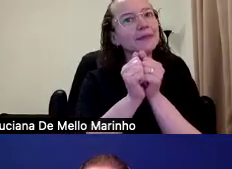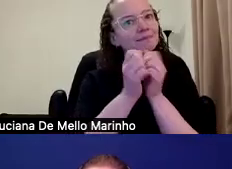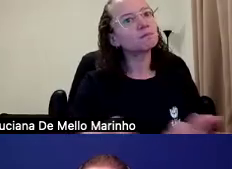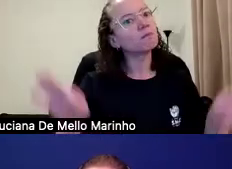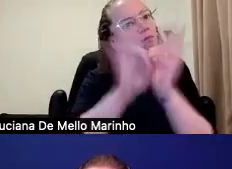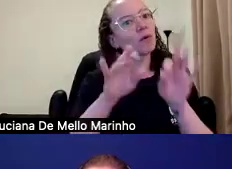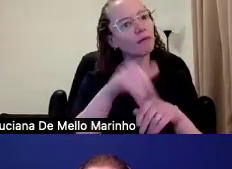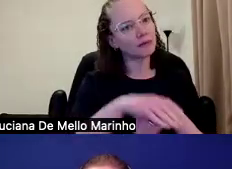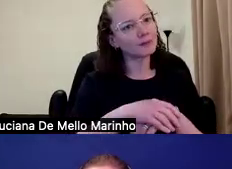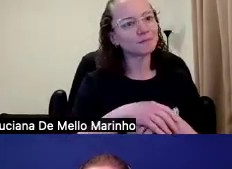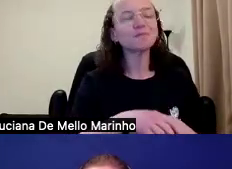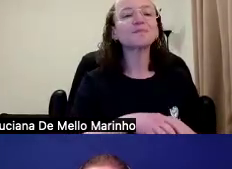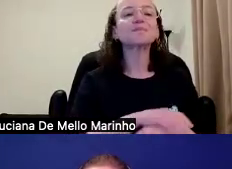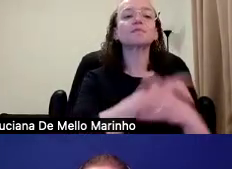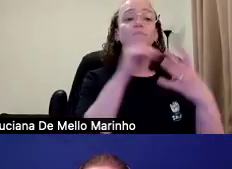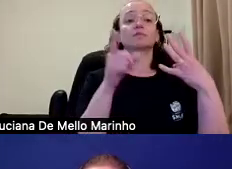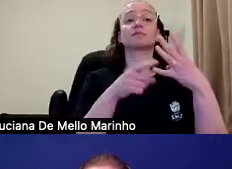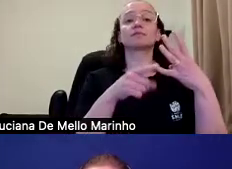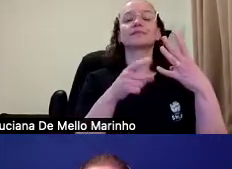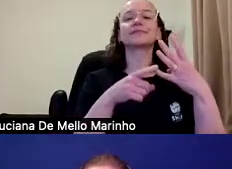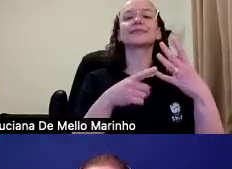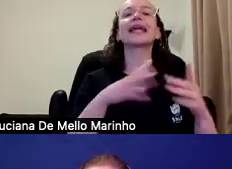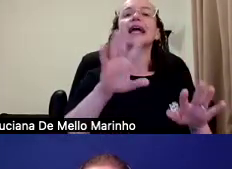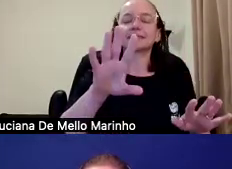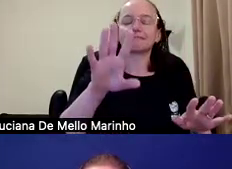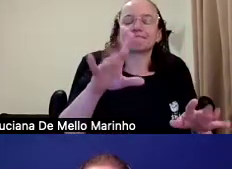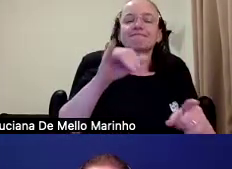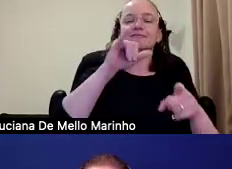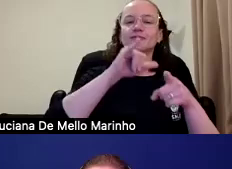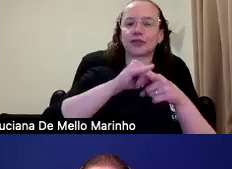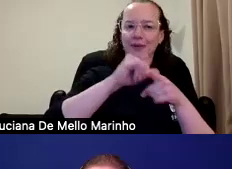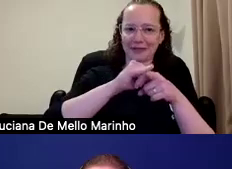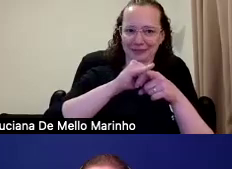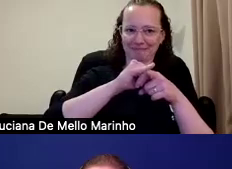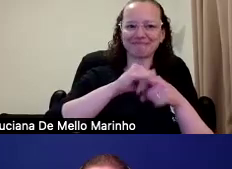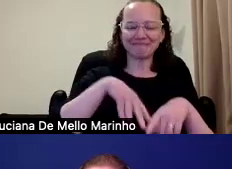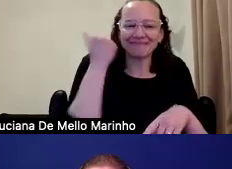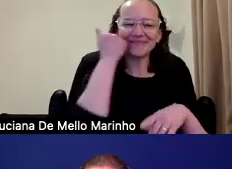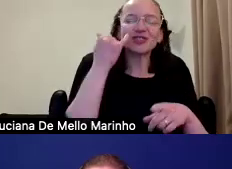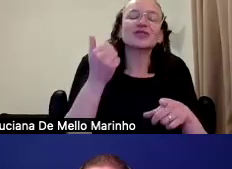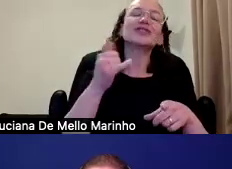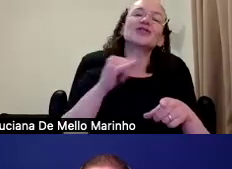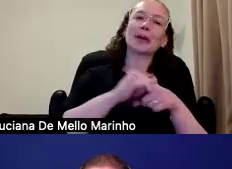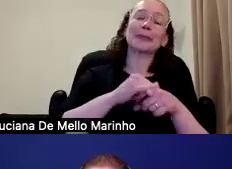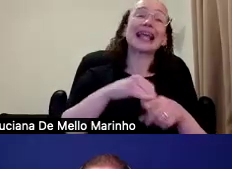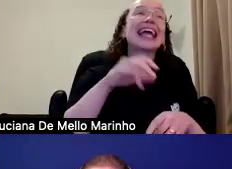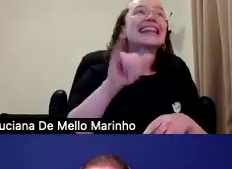together, and that's very important. And then there's also what we're going to be discussing is